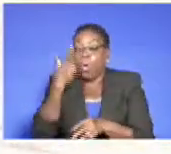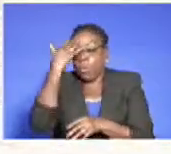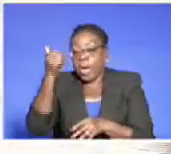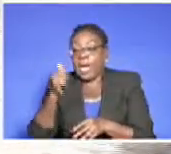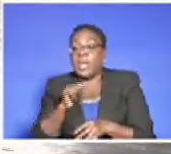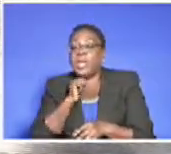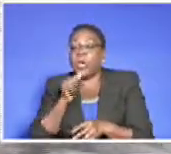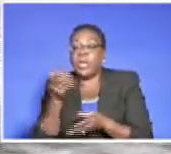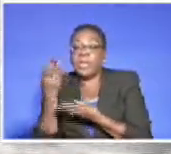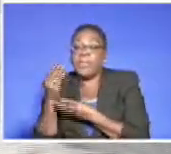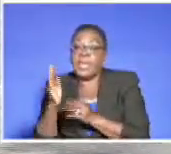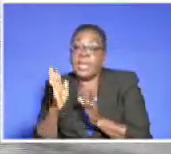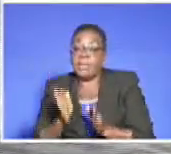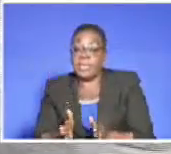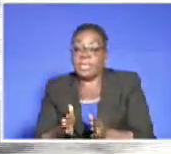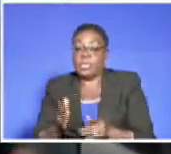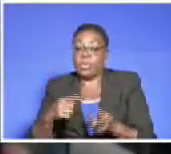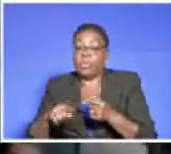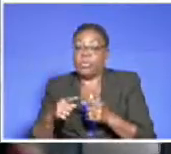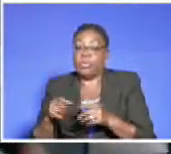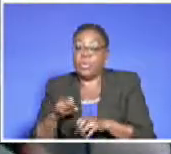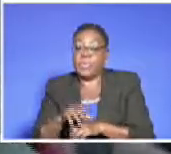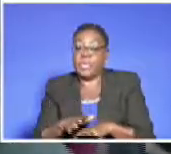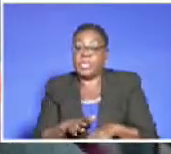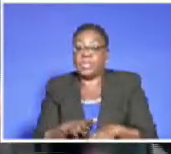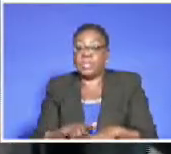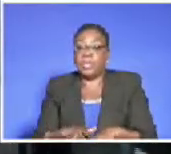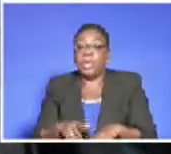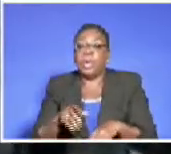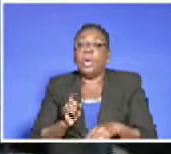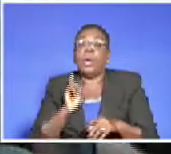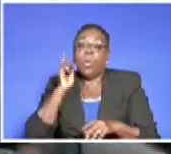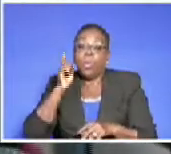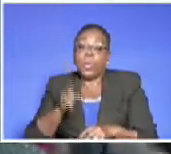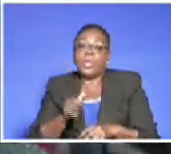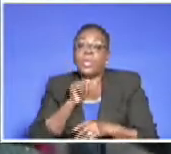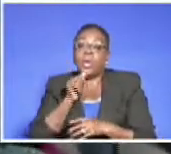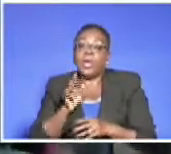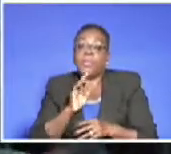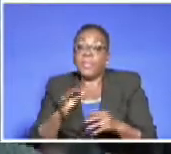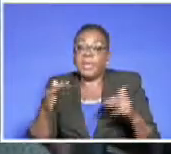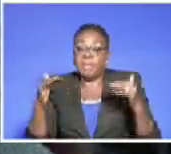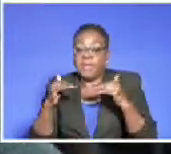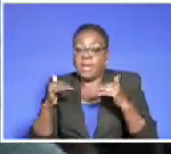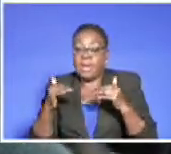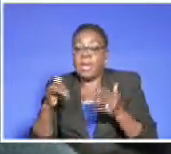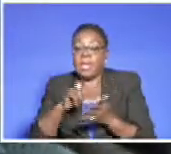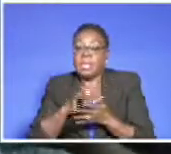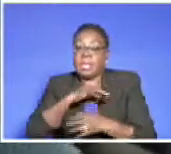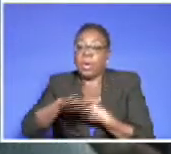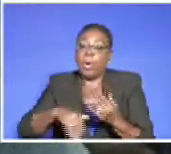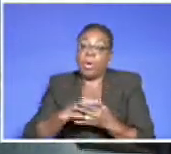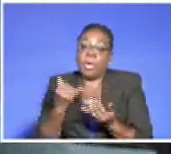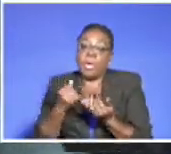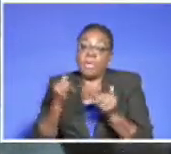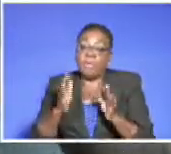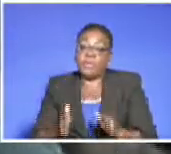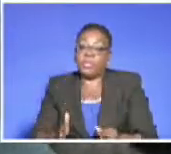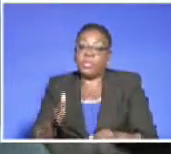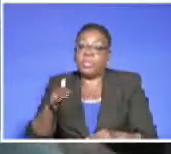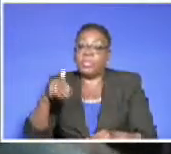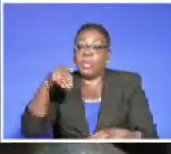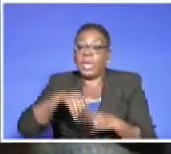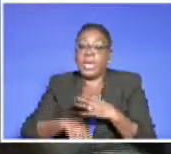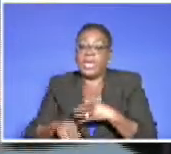yesterday. Would it not be fair that all individuals who are in the hotel, they would have had